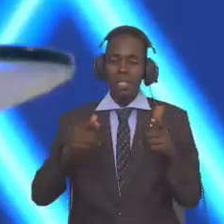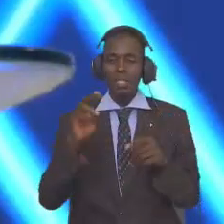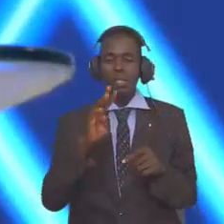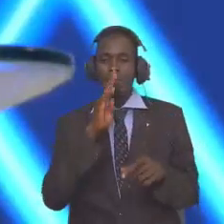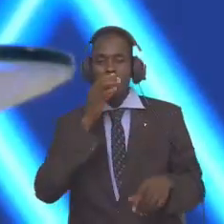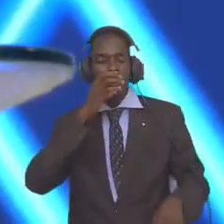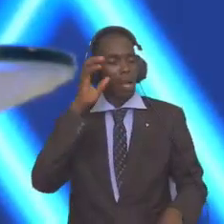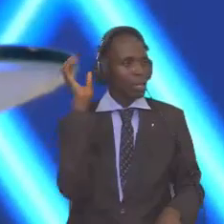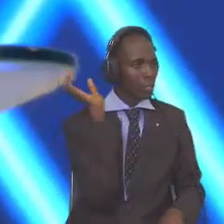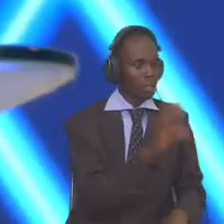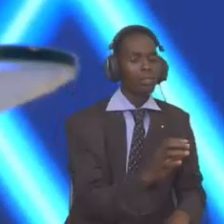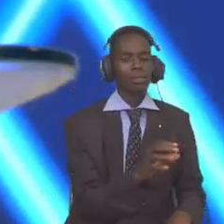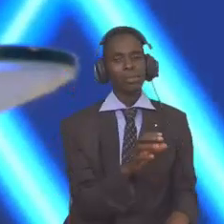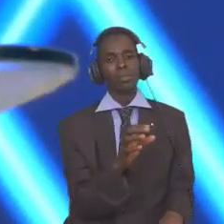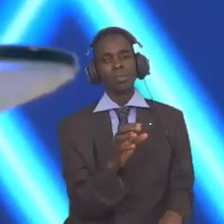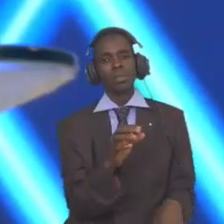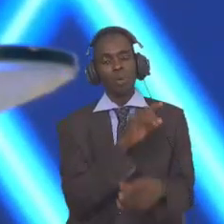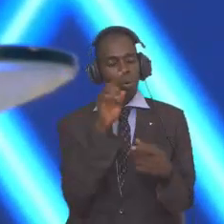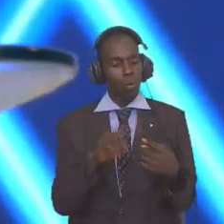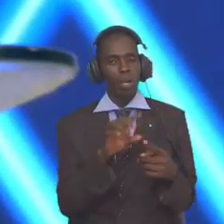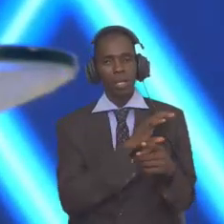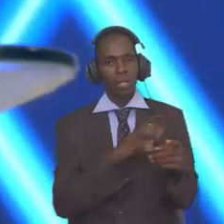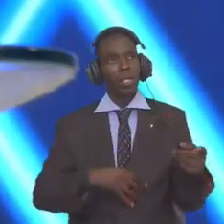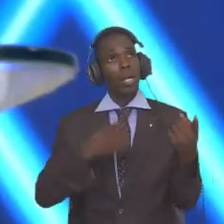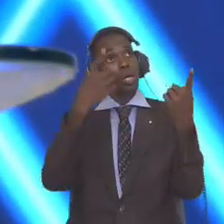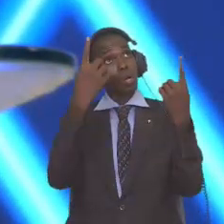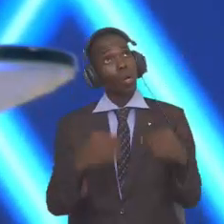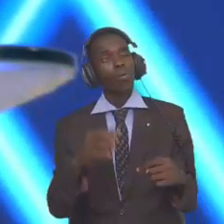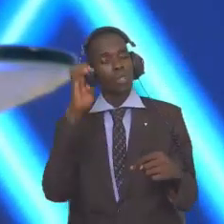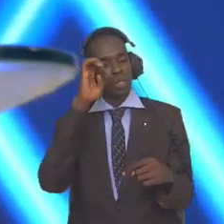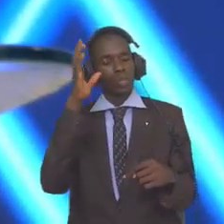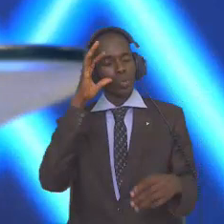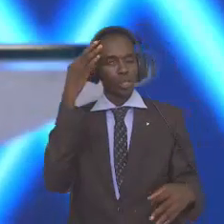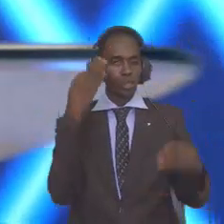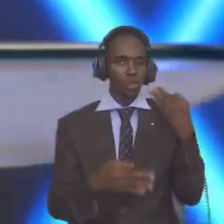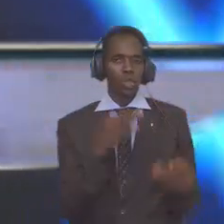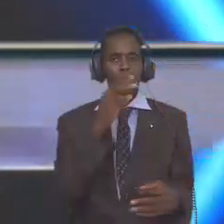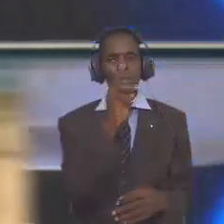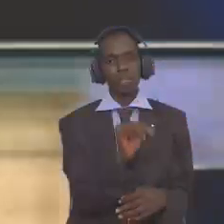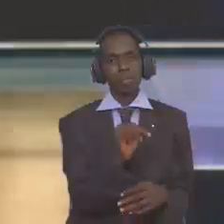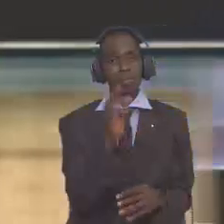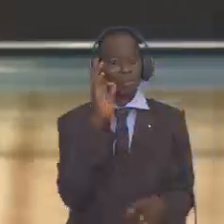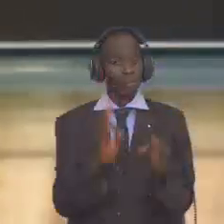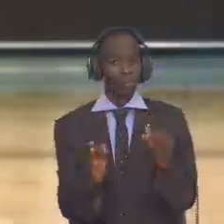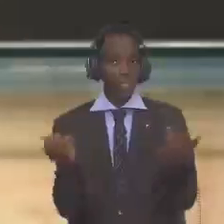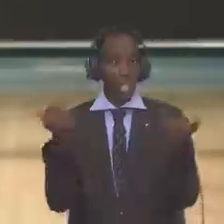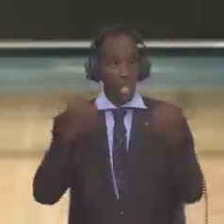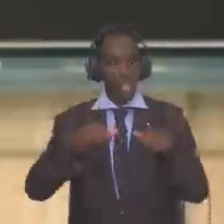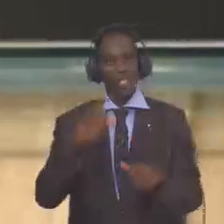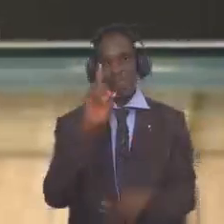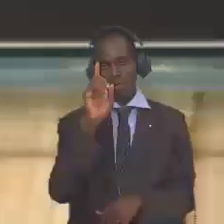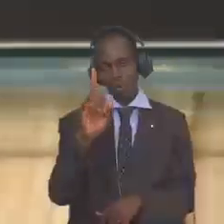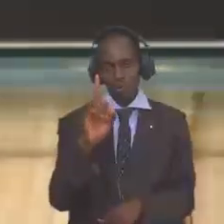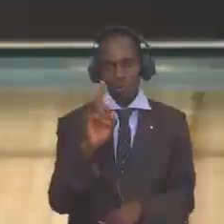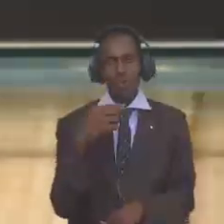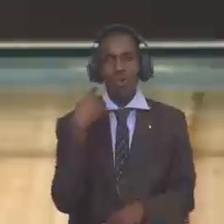anathema, maranatha. When Christ comes, he will judge him. If any man who claims to